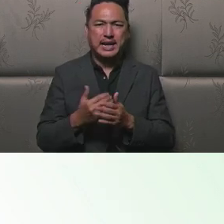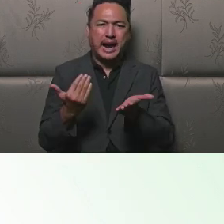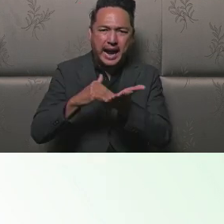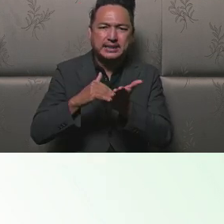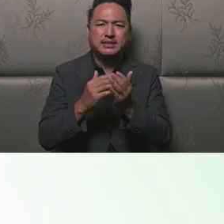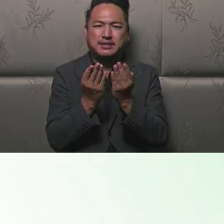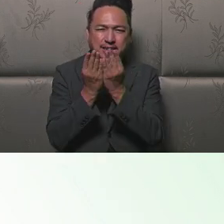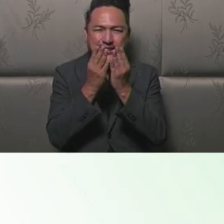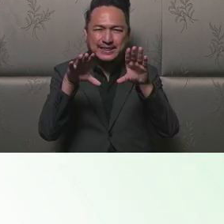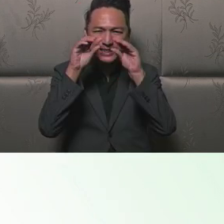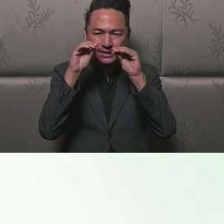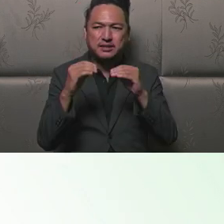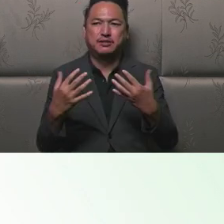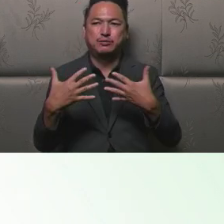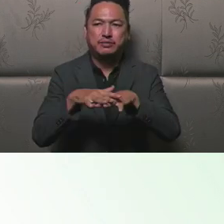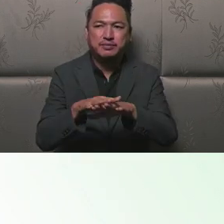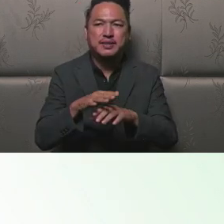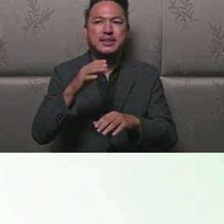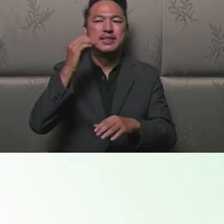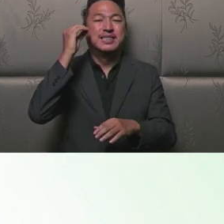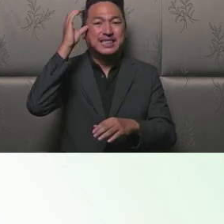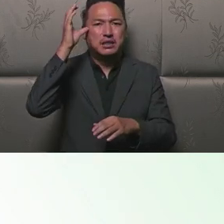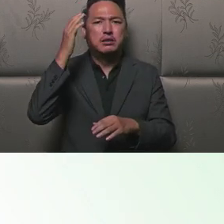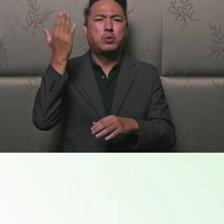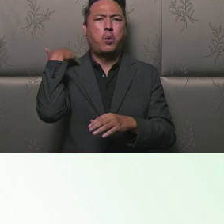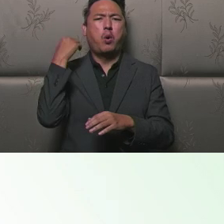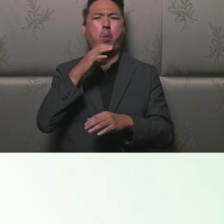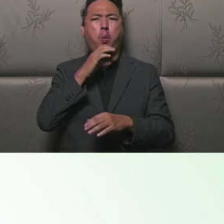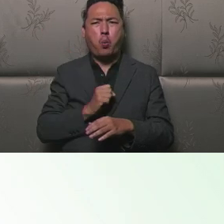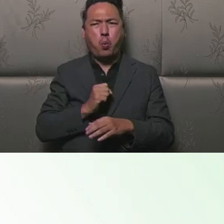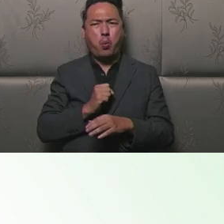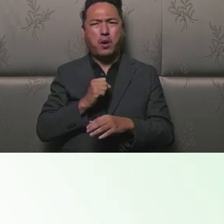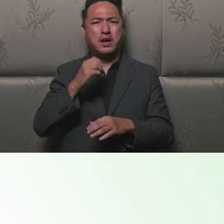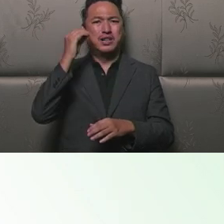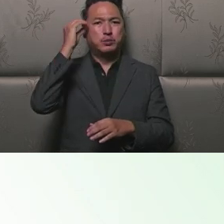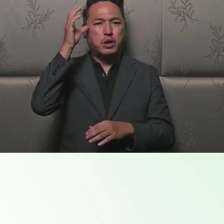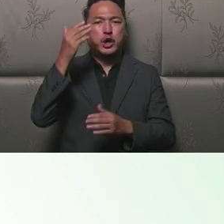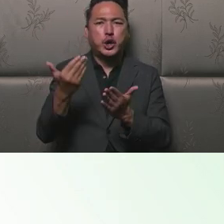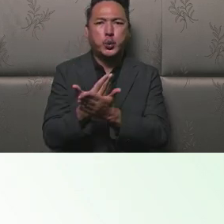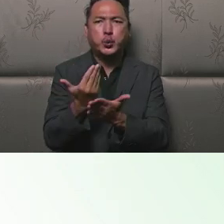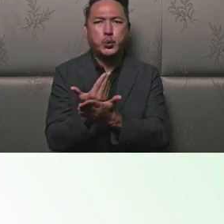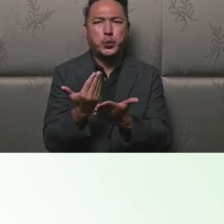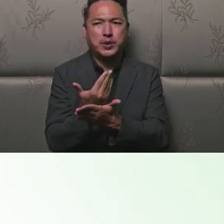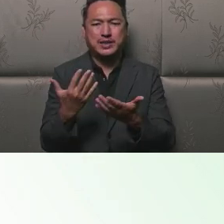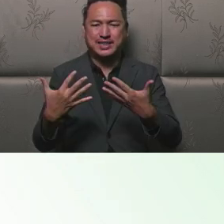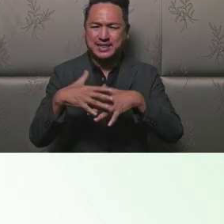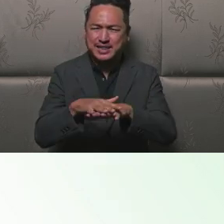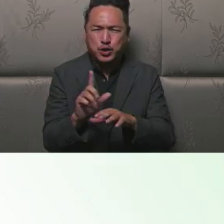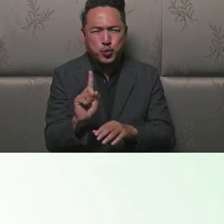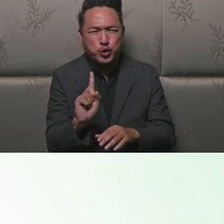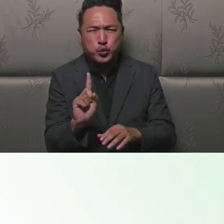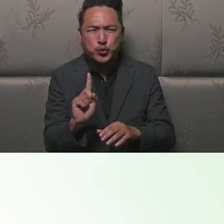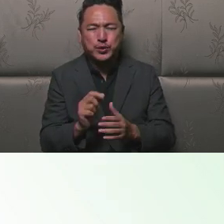Okay, the key stage number 5 is to build new knowledge, gauge mastery of the competencies through assessment. The